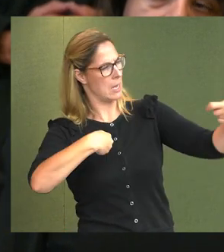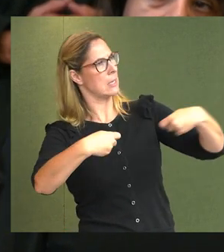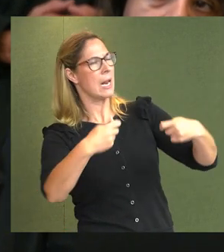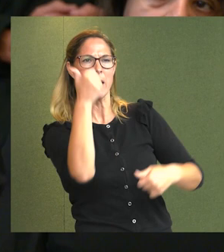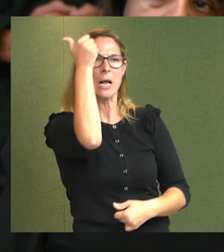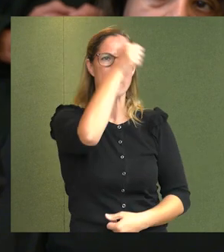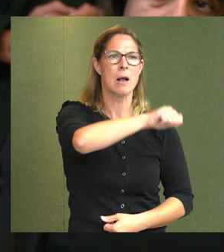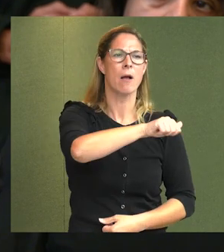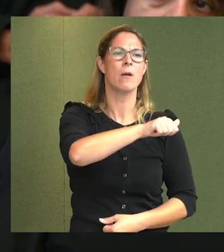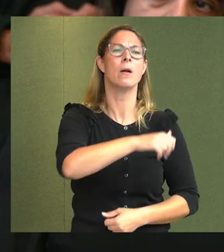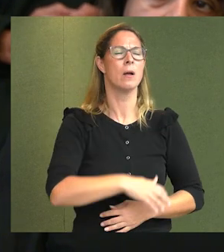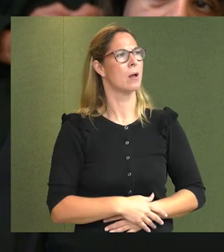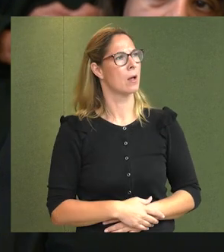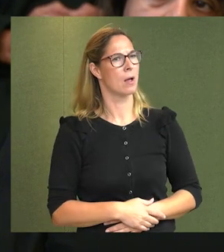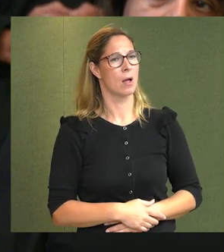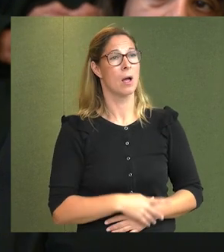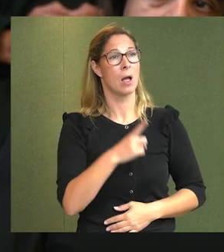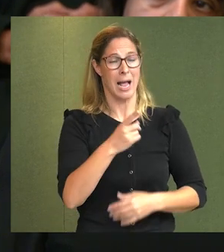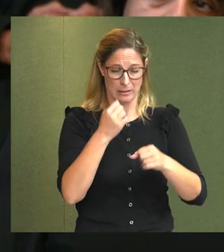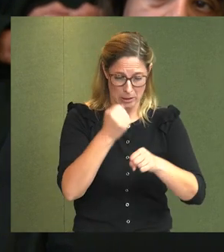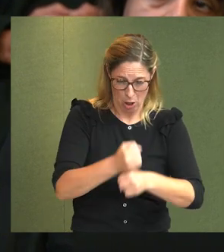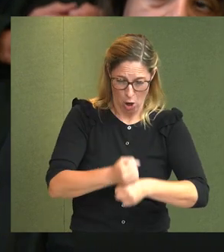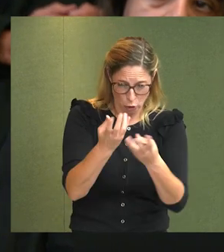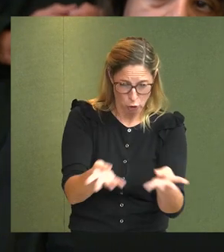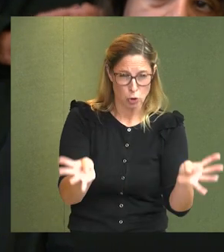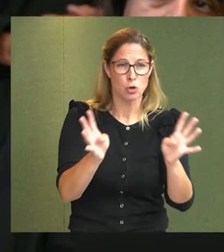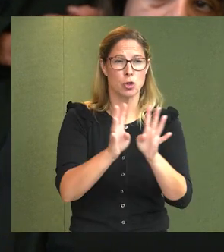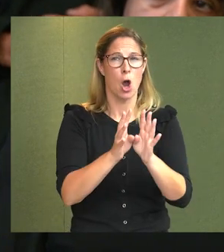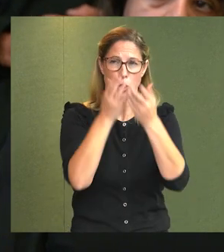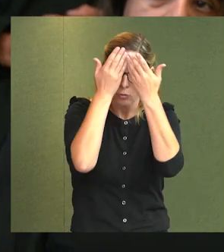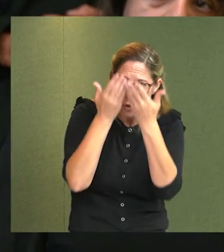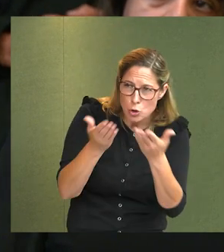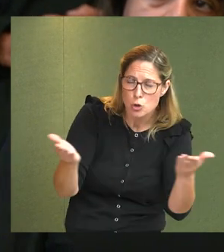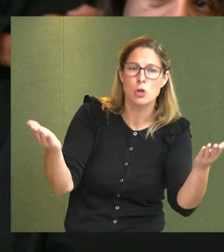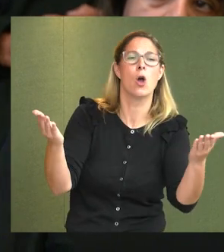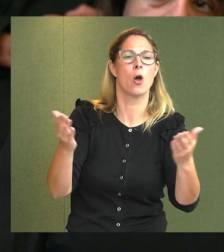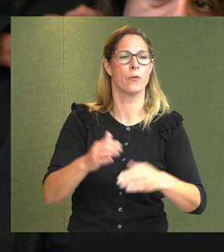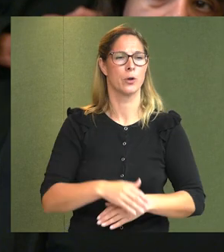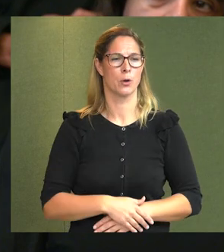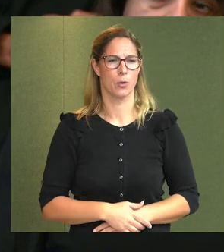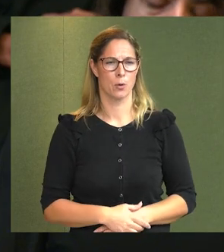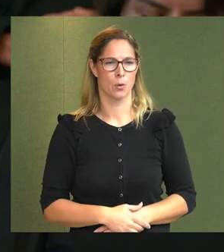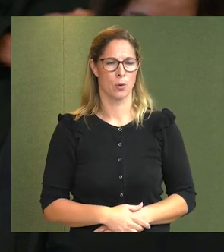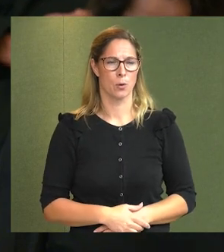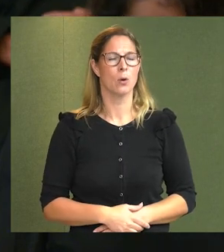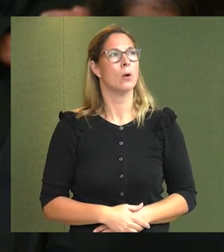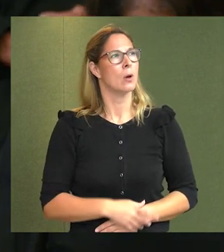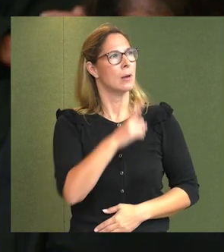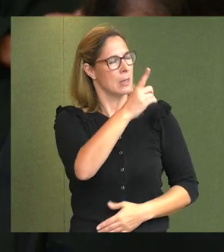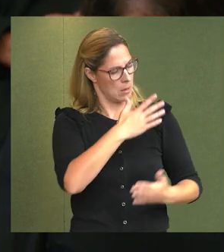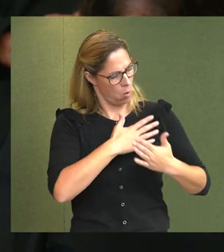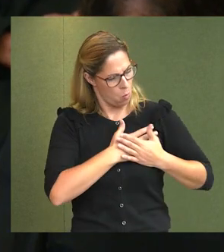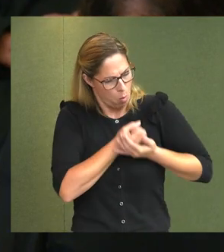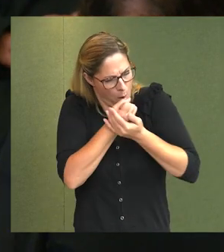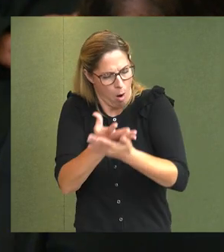you in all godly quietness. And grant that he, being devoted to you with his whole heart,